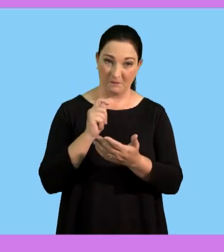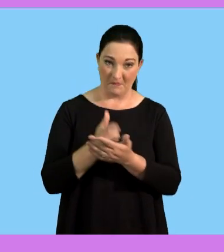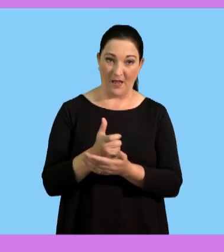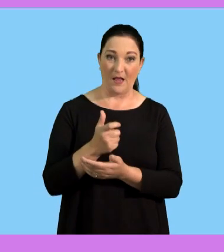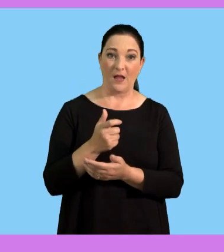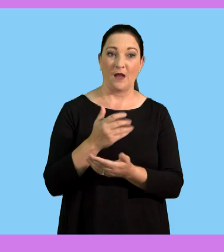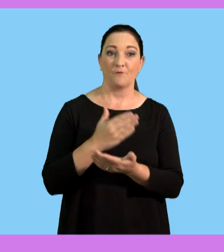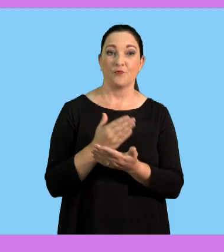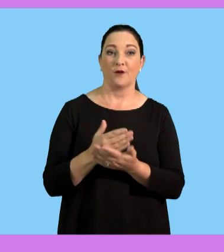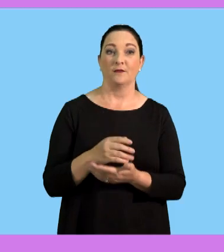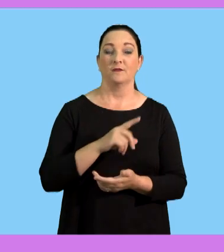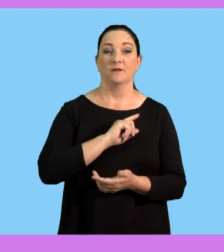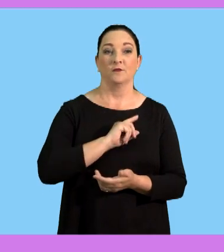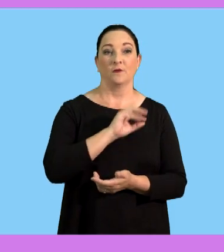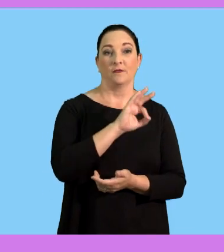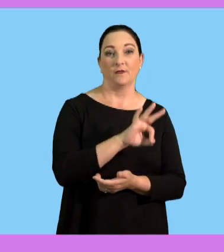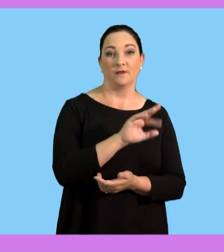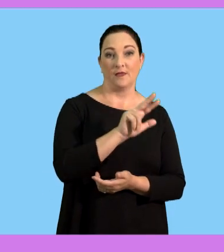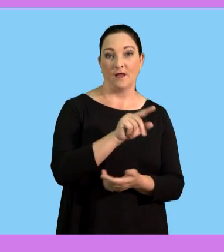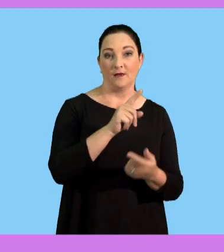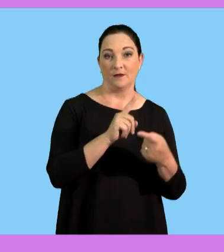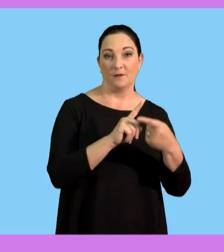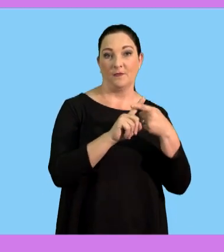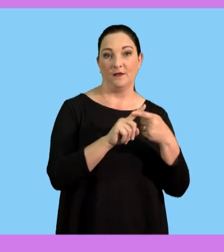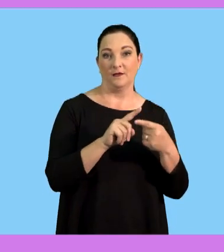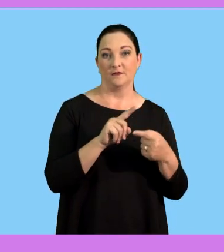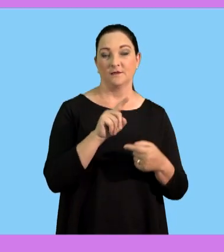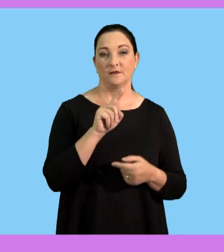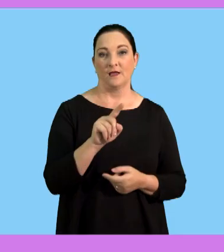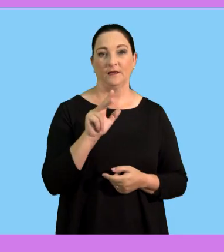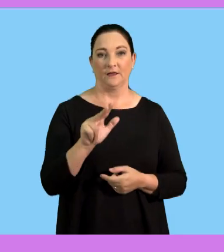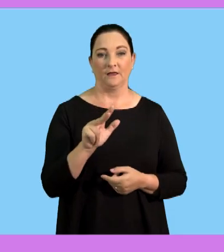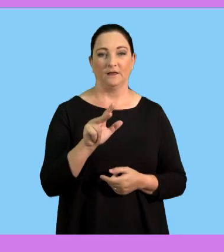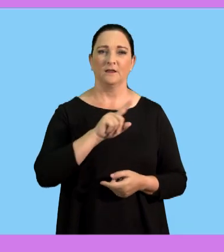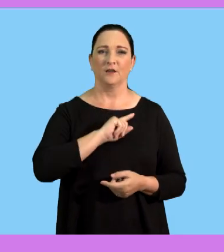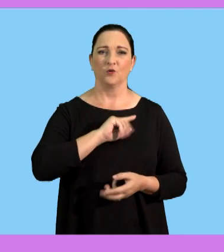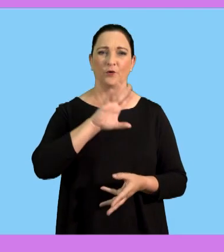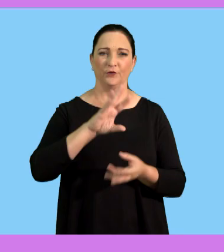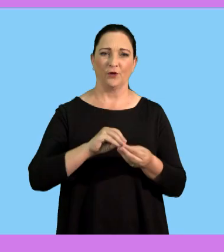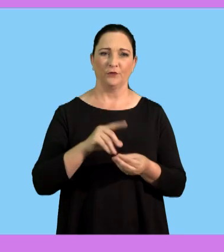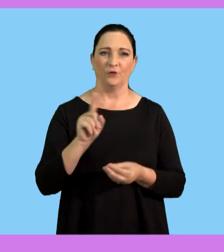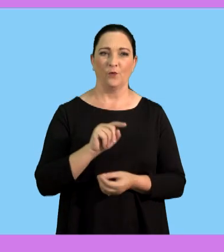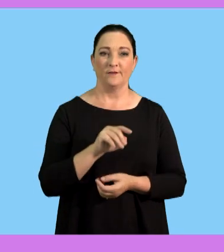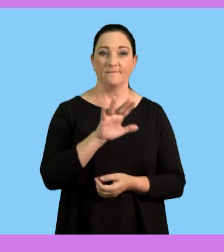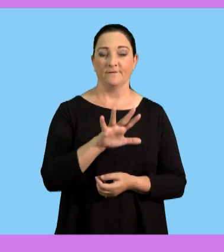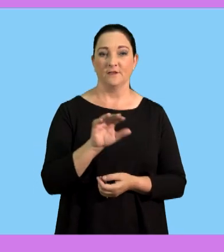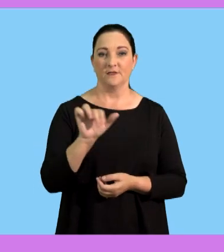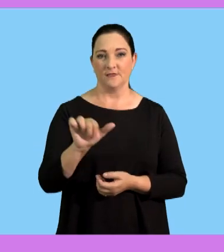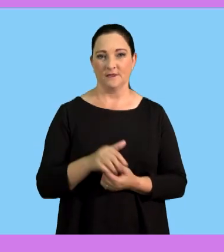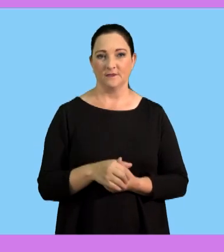As indicated, it's 38 plus 18, right? So that will give us a total